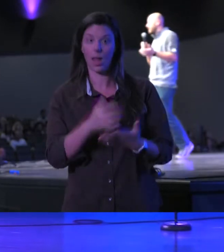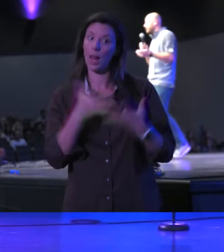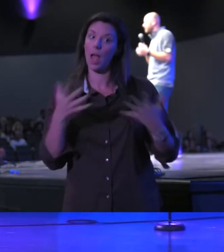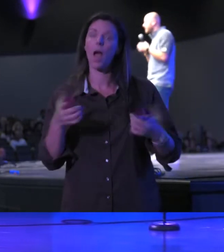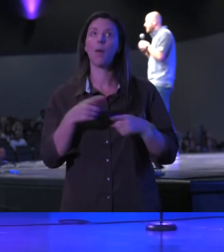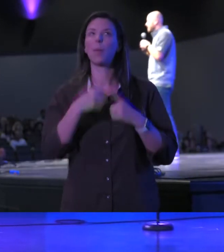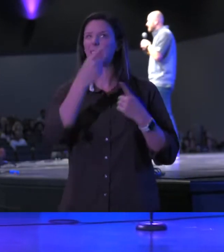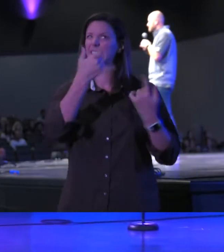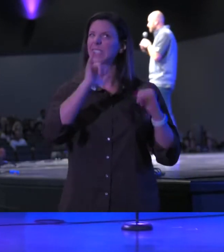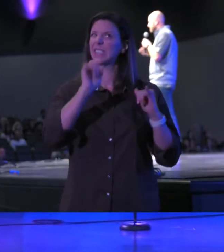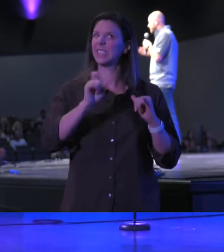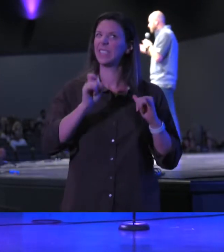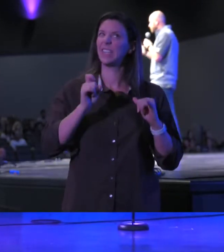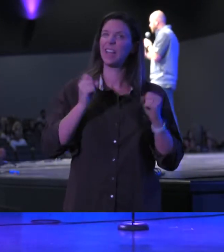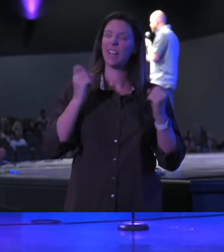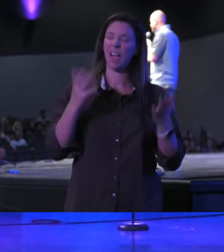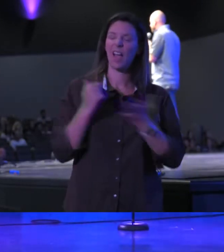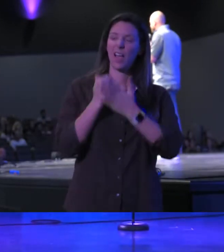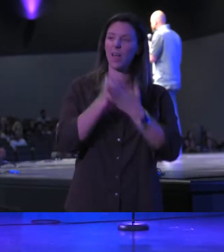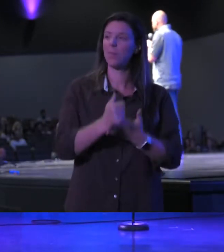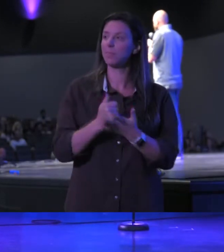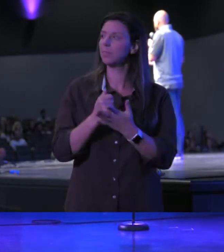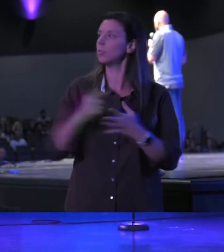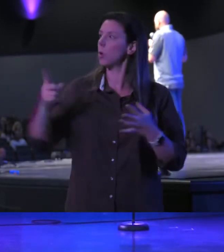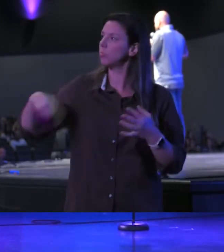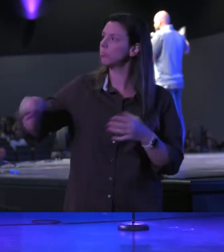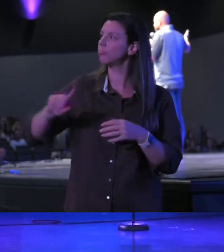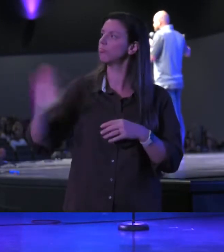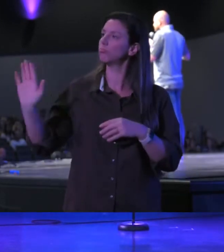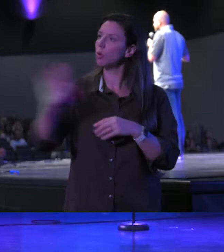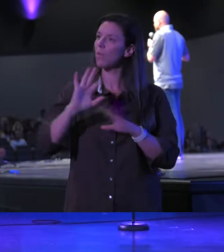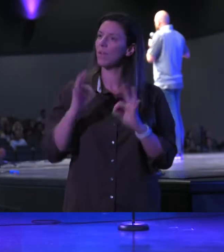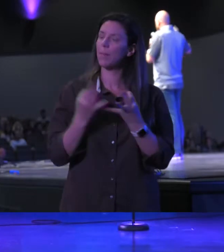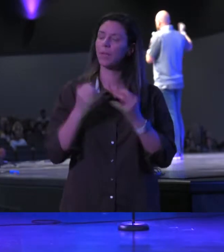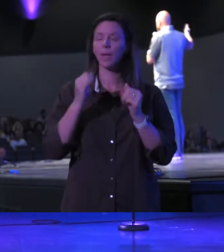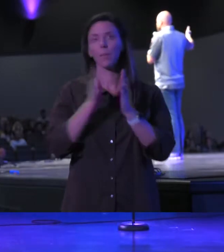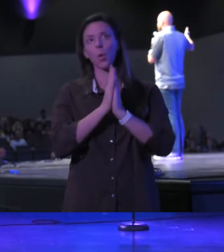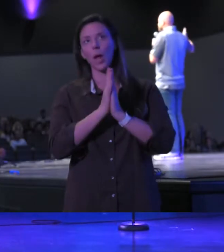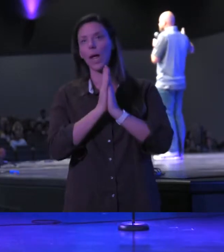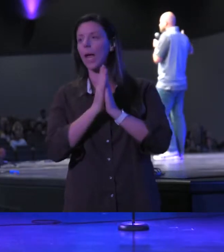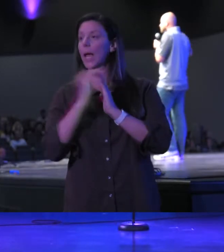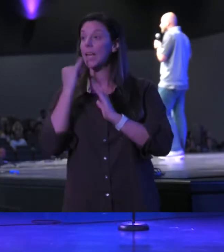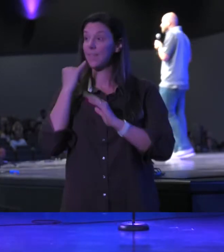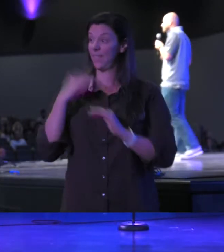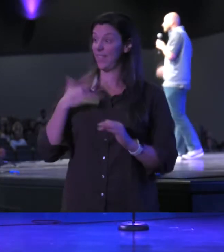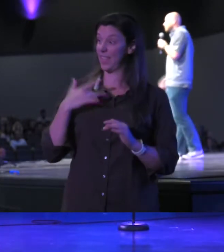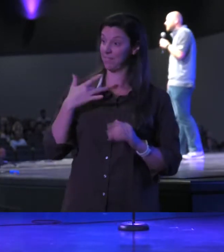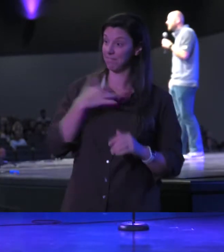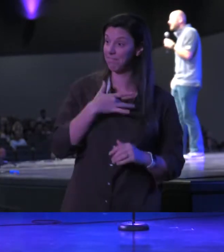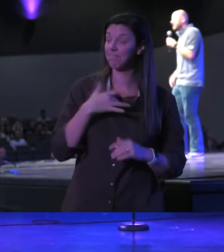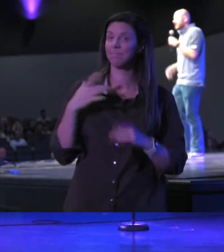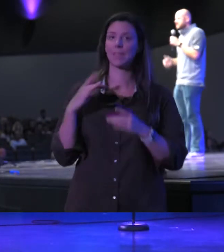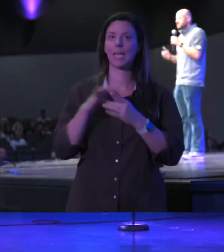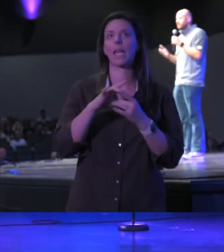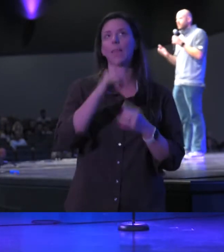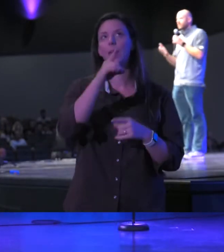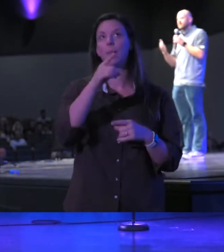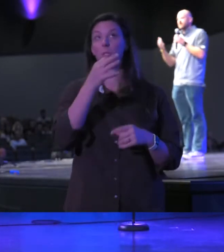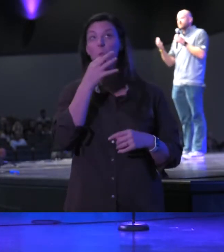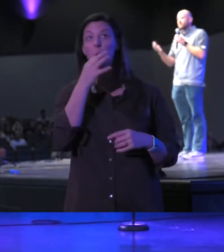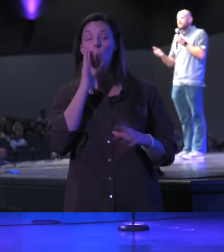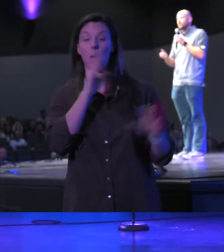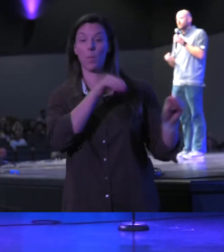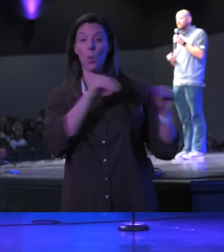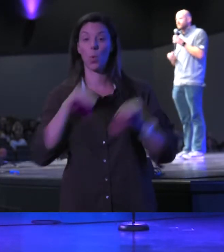a lot of help. And that's something that you and your family can pray over, and we can connect you to them. But they're getting ready to move down to Florida at some